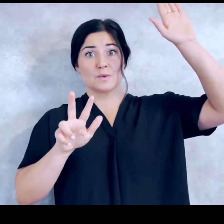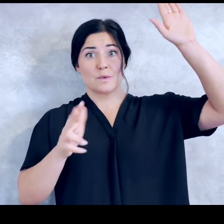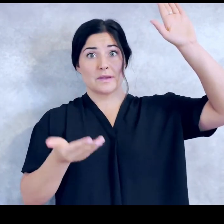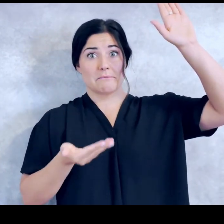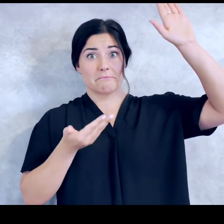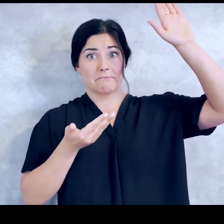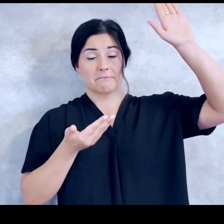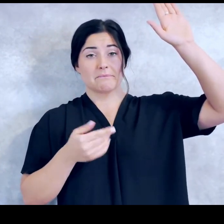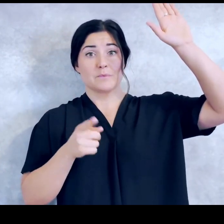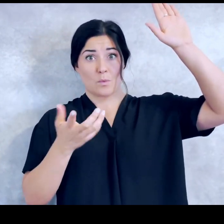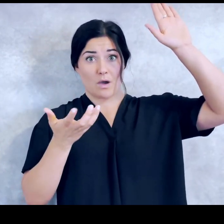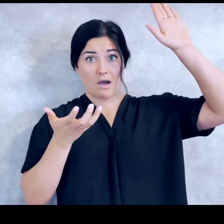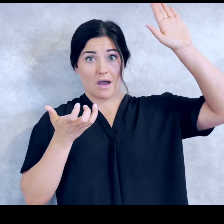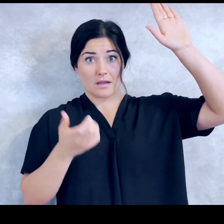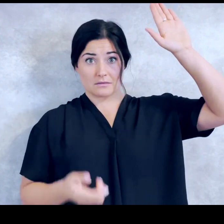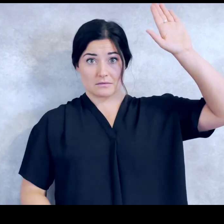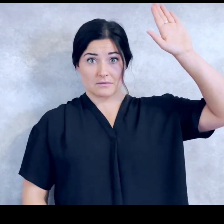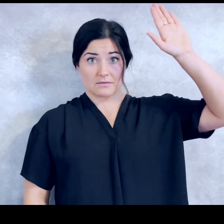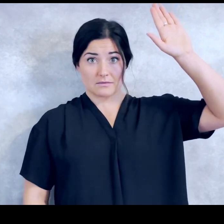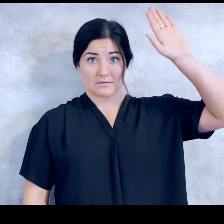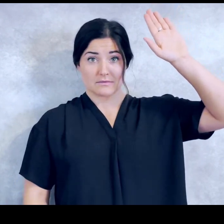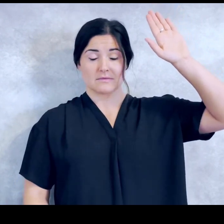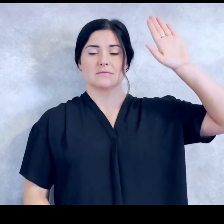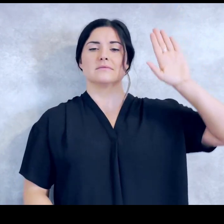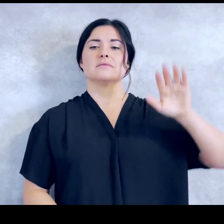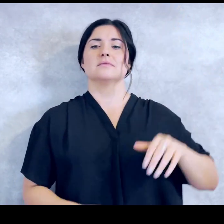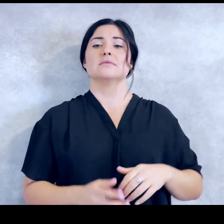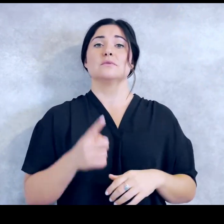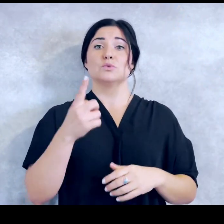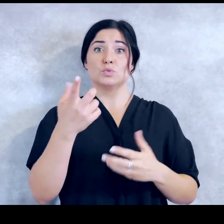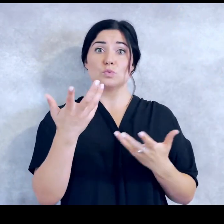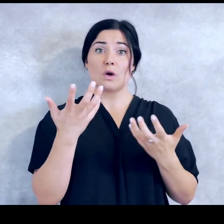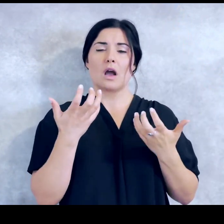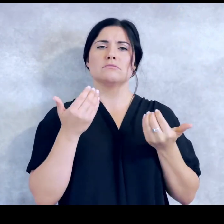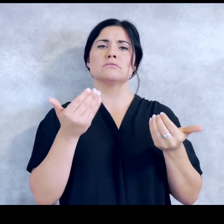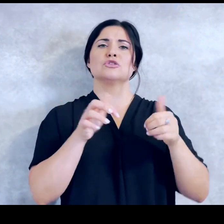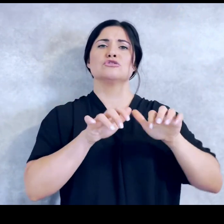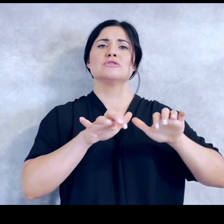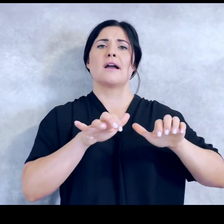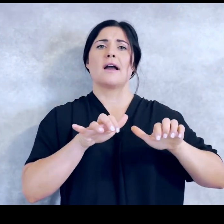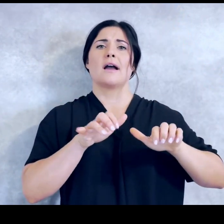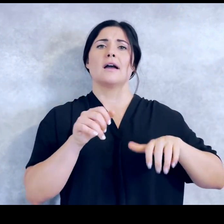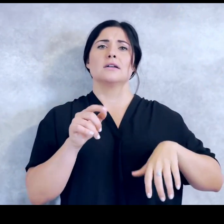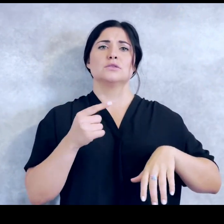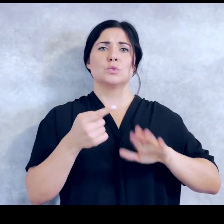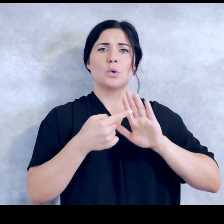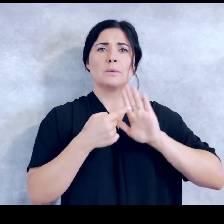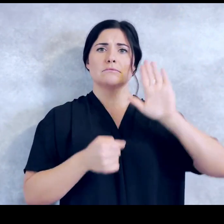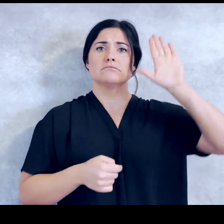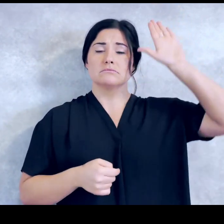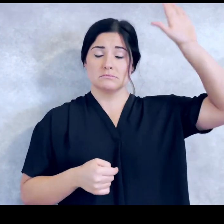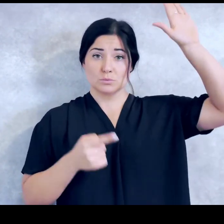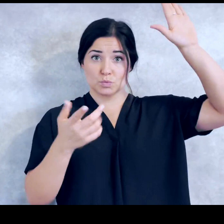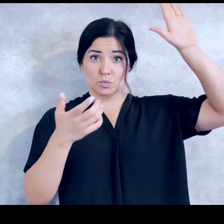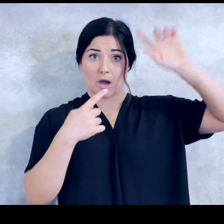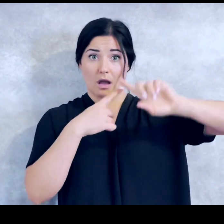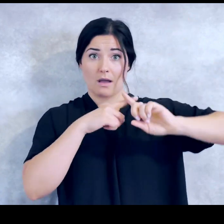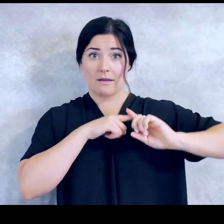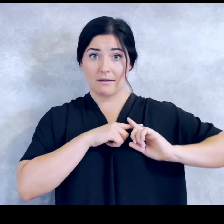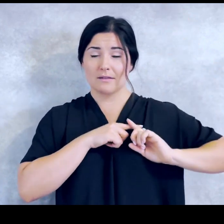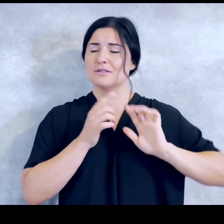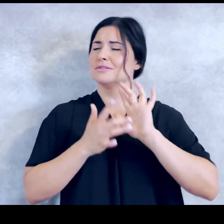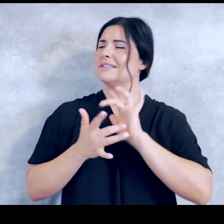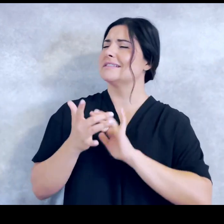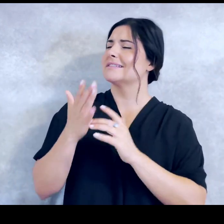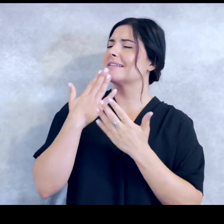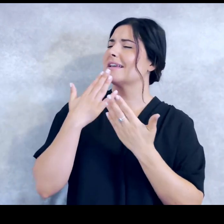up? One, two, three. Would your hand go up in the air? That's your prayer today. I'll give you a moment. You want to be included in that prayer? Just hands all across the room. Good, good, good, good, good, good, good,